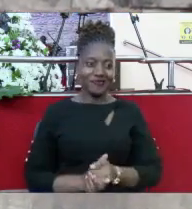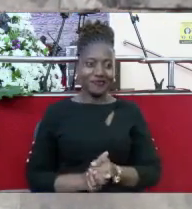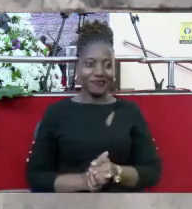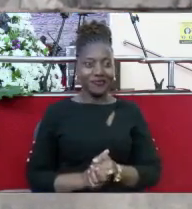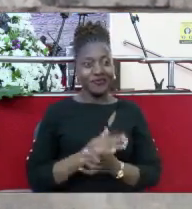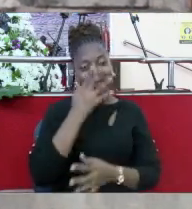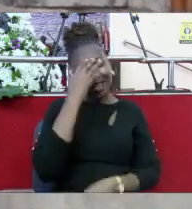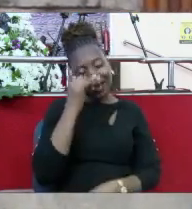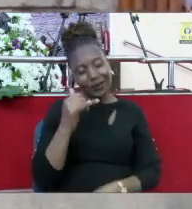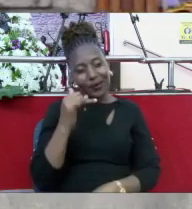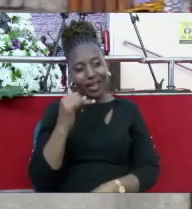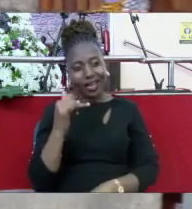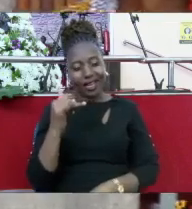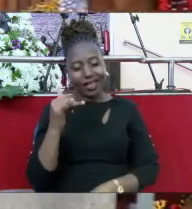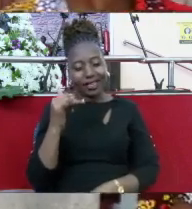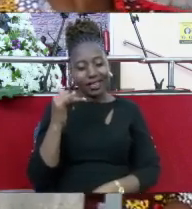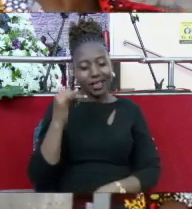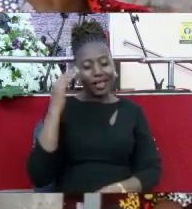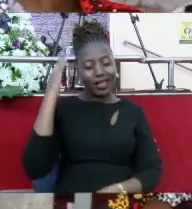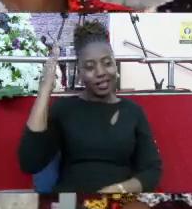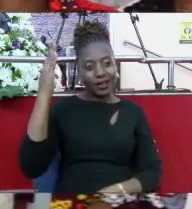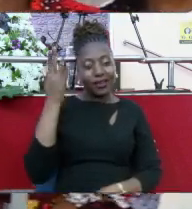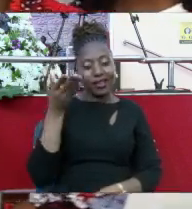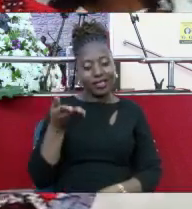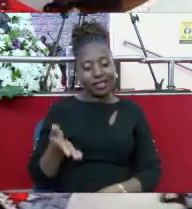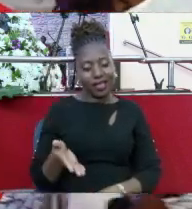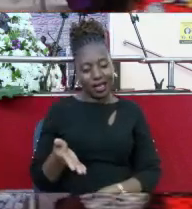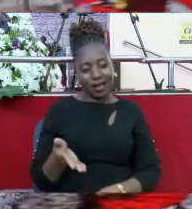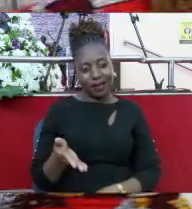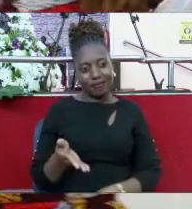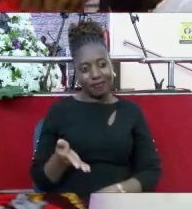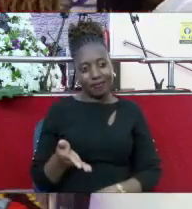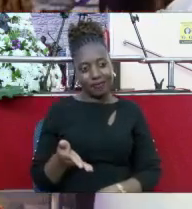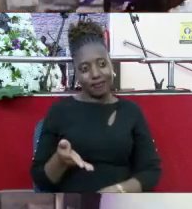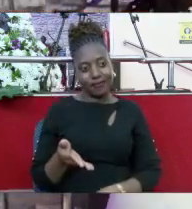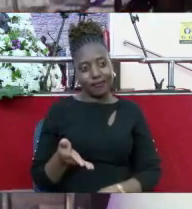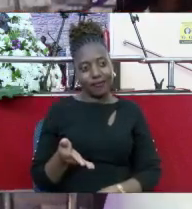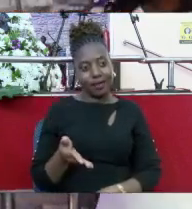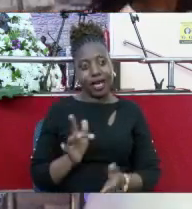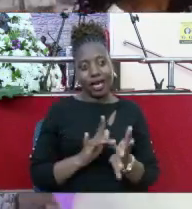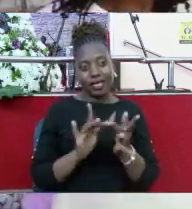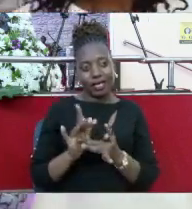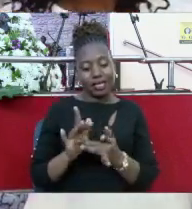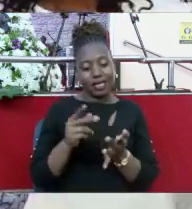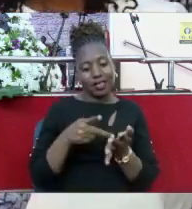Because he is here to give you. Jesus paid for it.